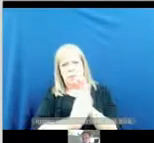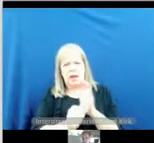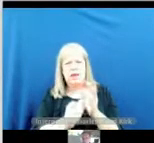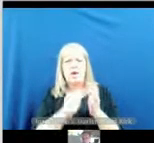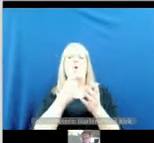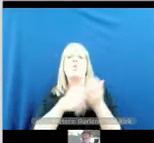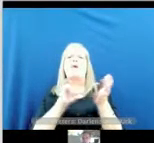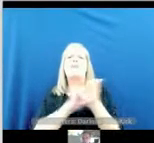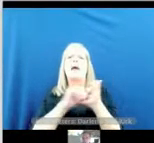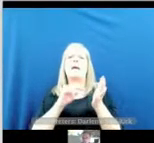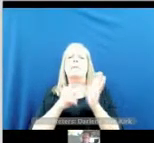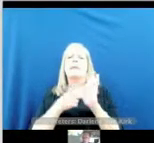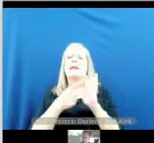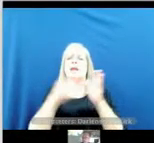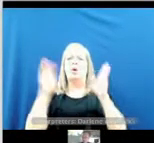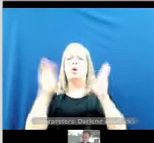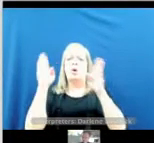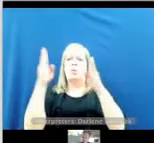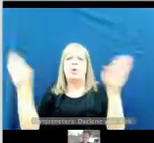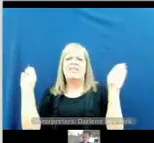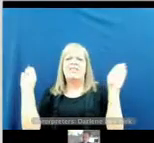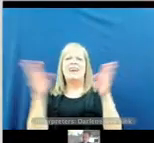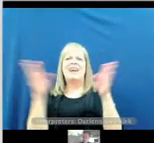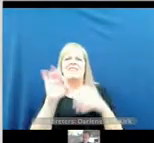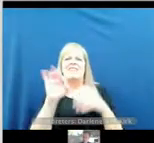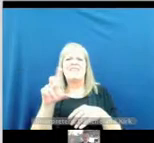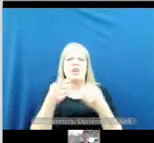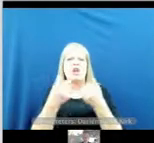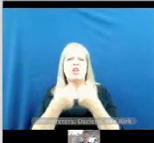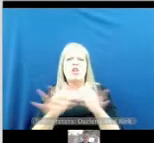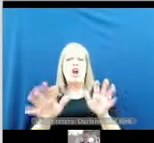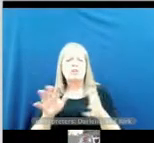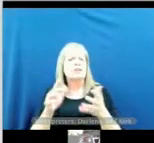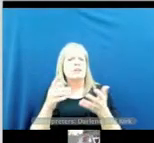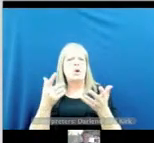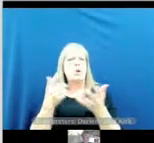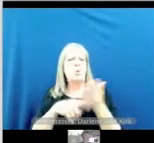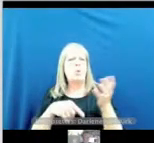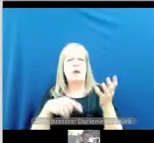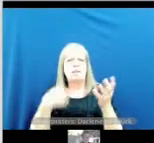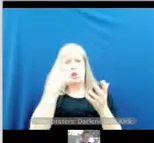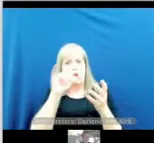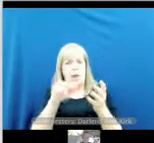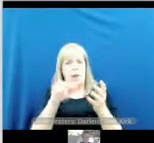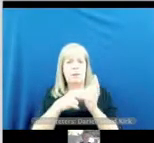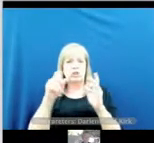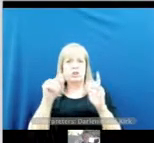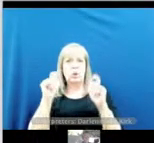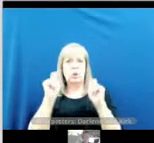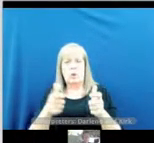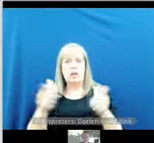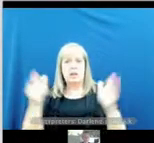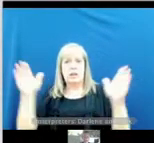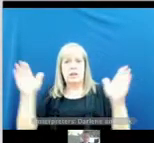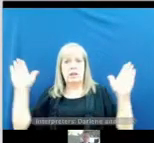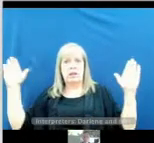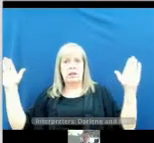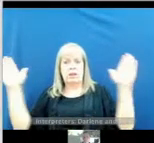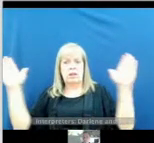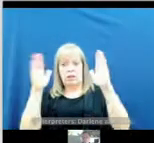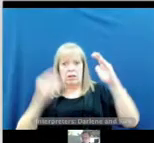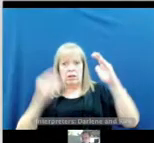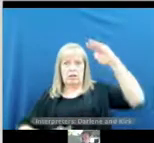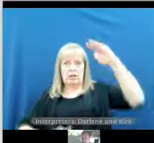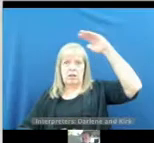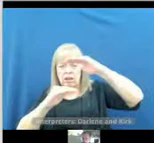loss? And what does that look like? Does it actually just kind of go in quickly from the sides and up and below? And